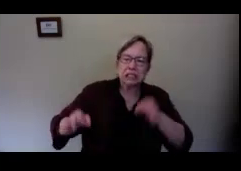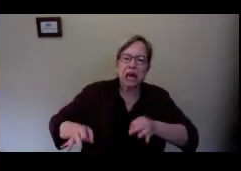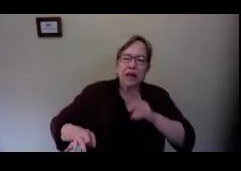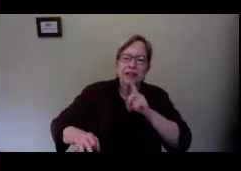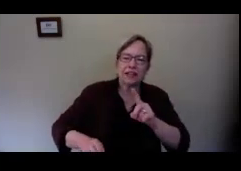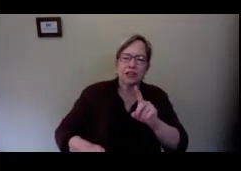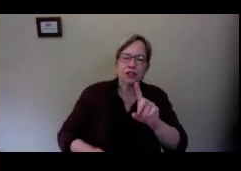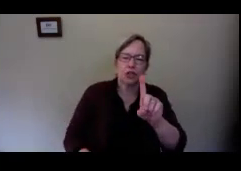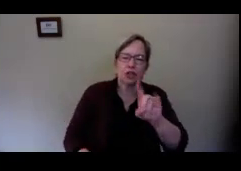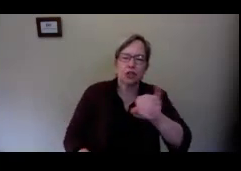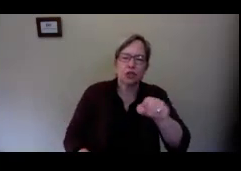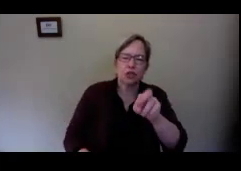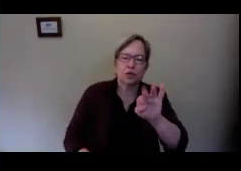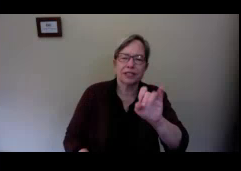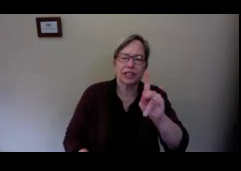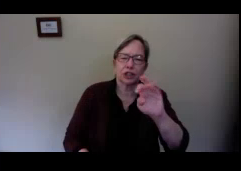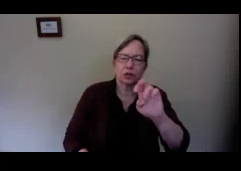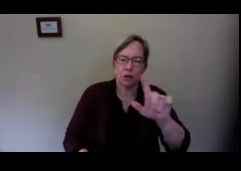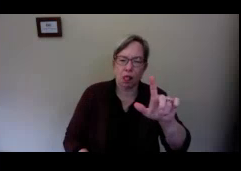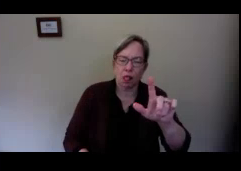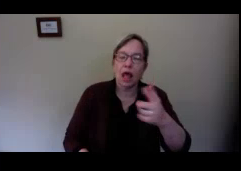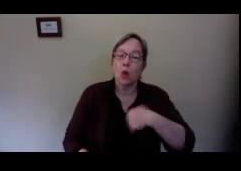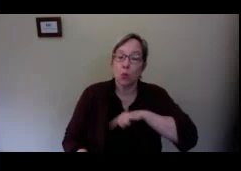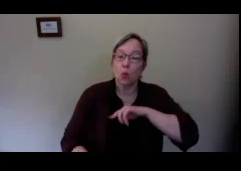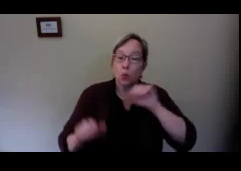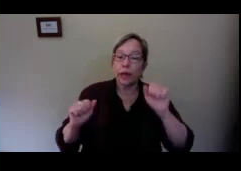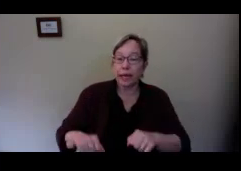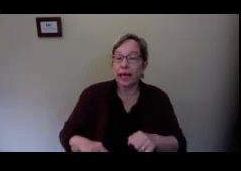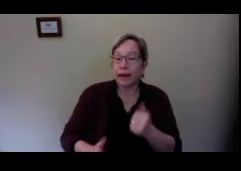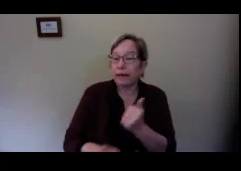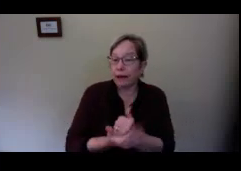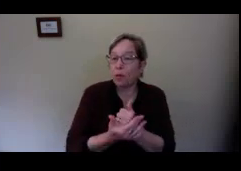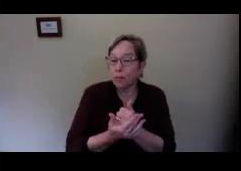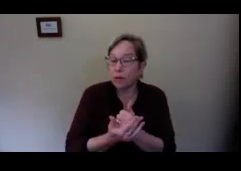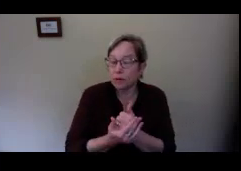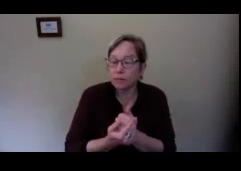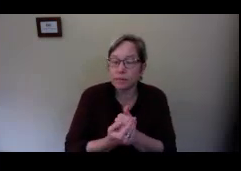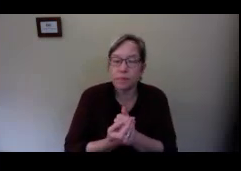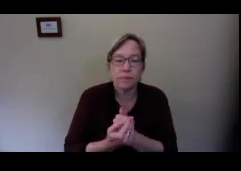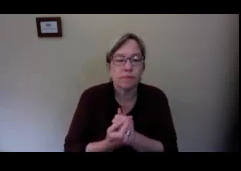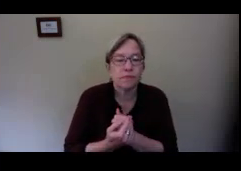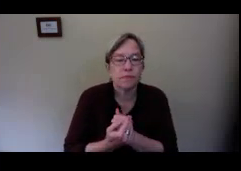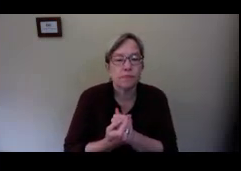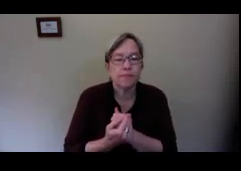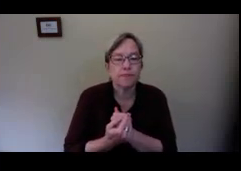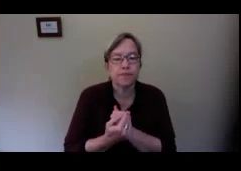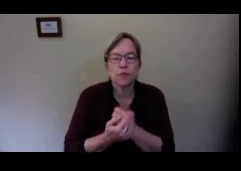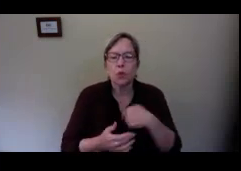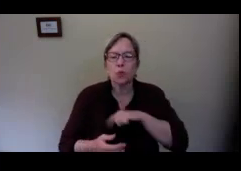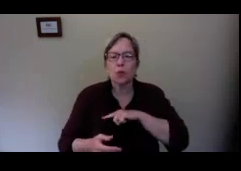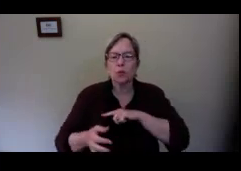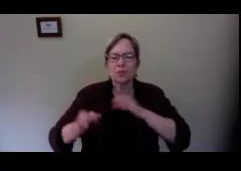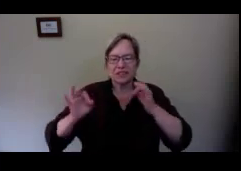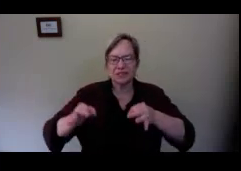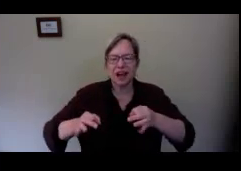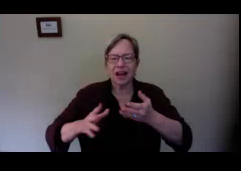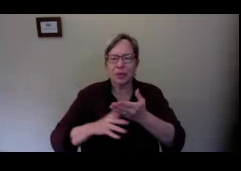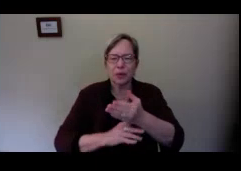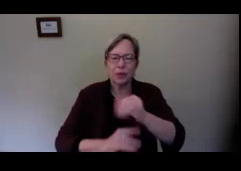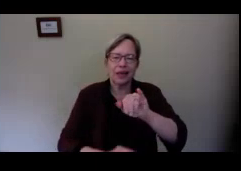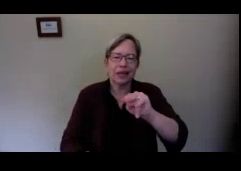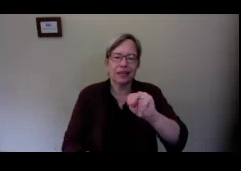and something we can definitely help with, or we will decide through intake. That